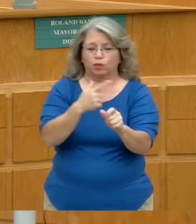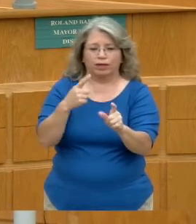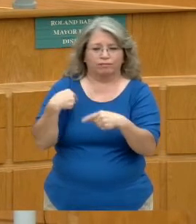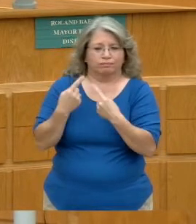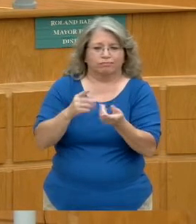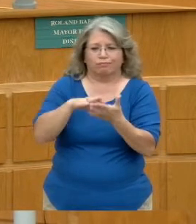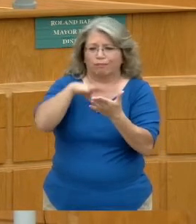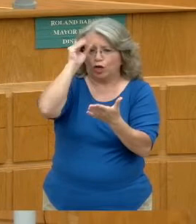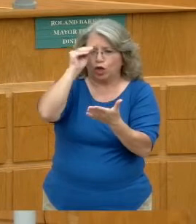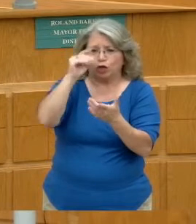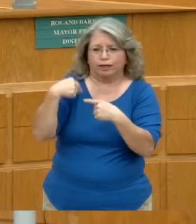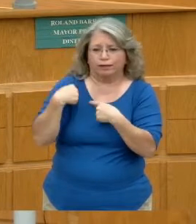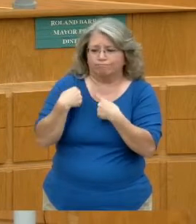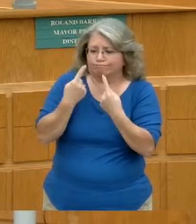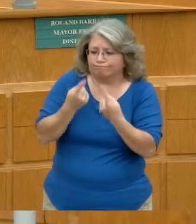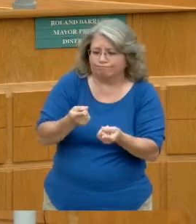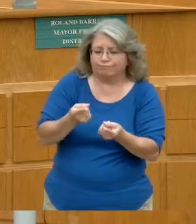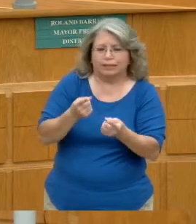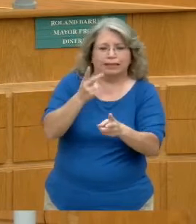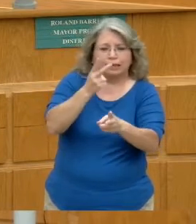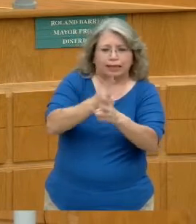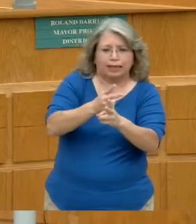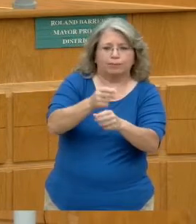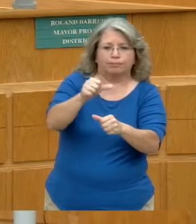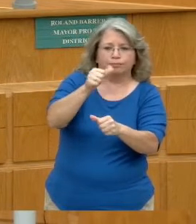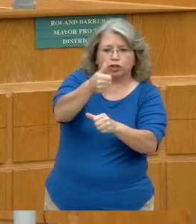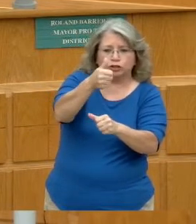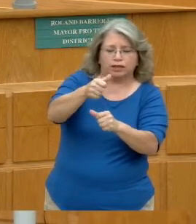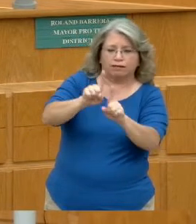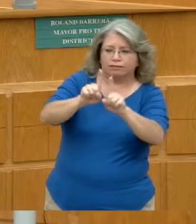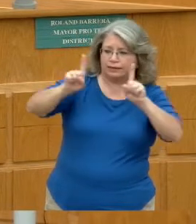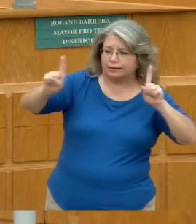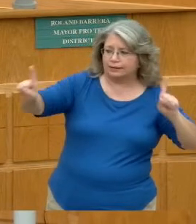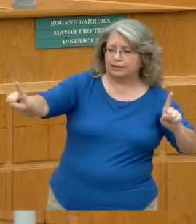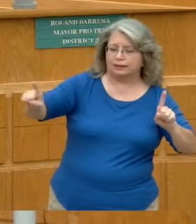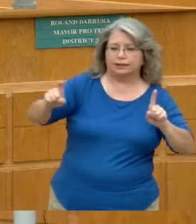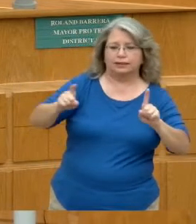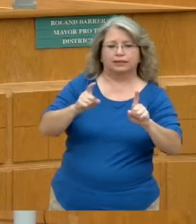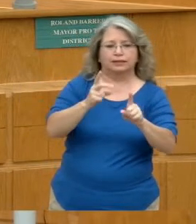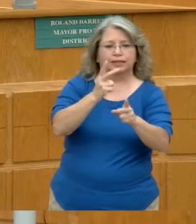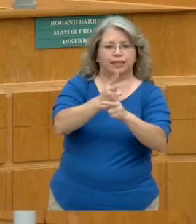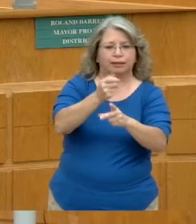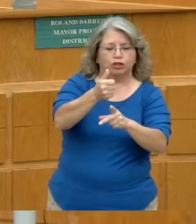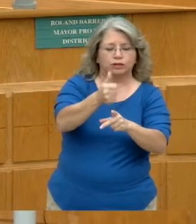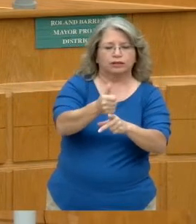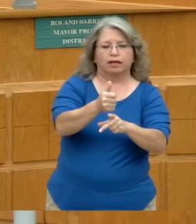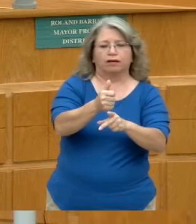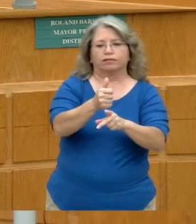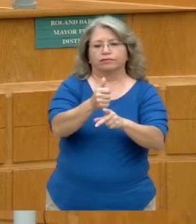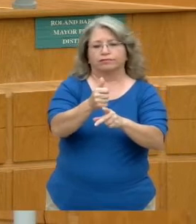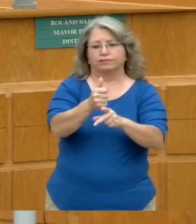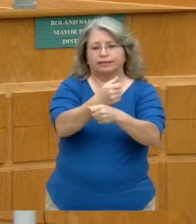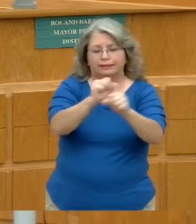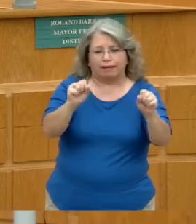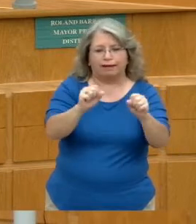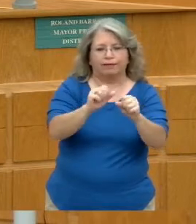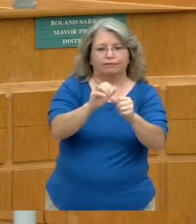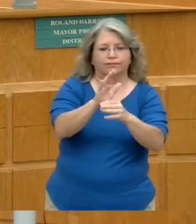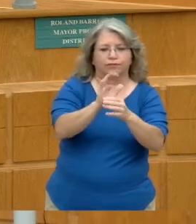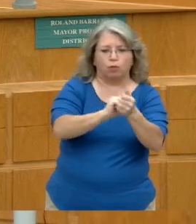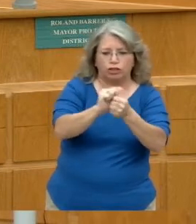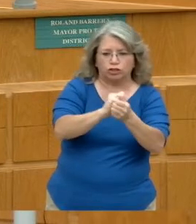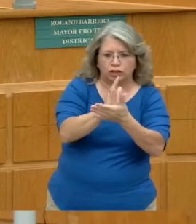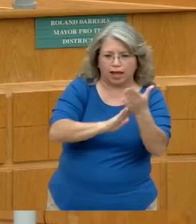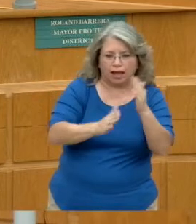distancing and how to keep ourselves free of the virus by keeping our hands clean, keeping them off our face, and so on. Okay,